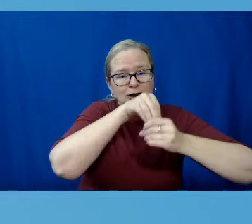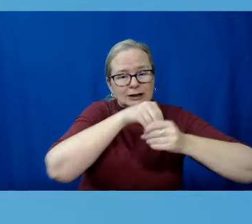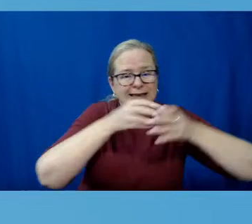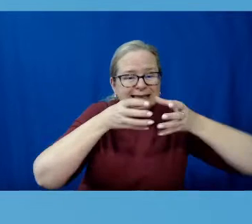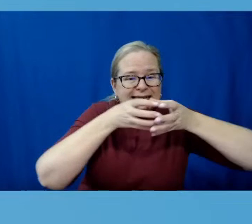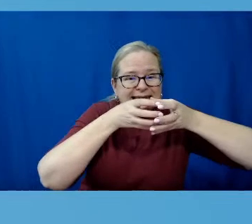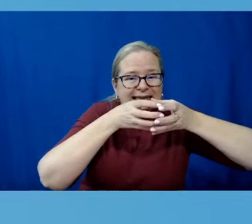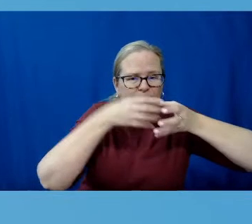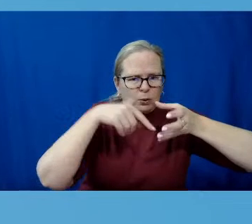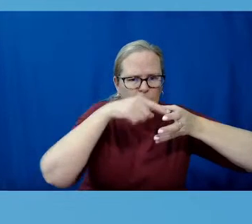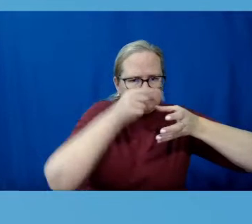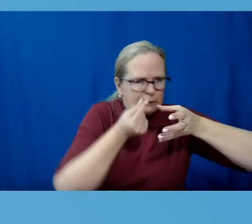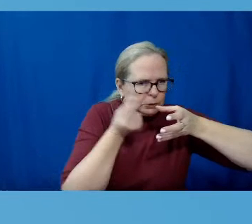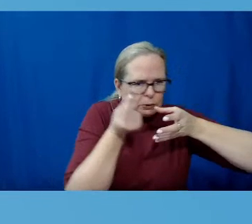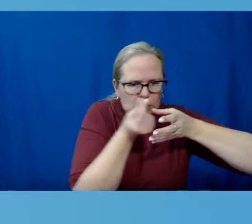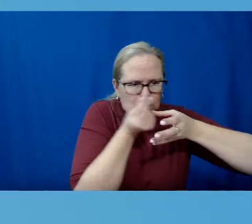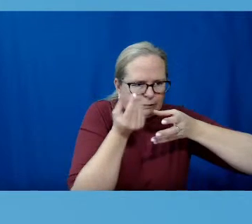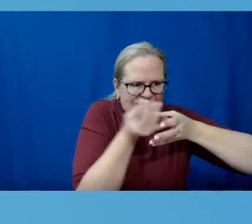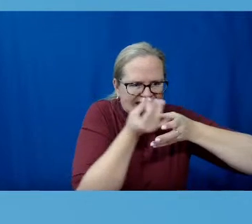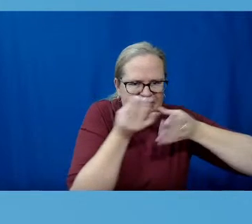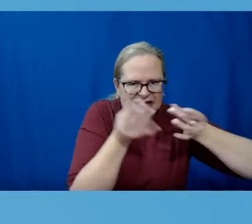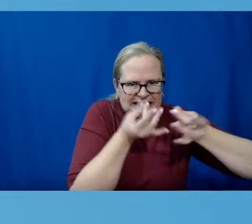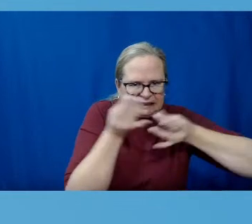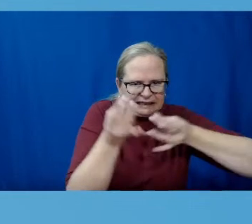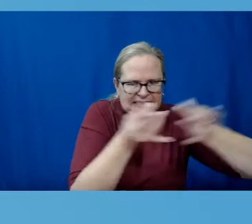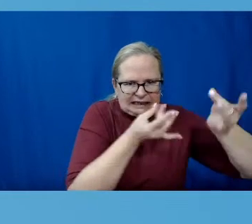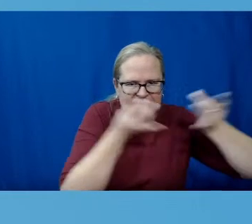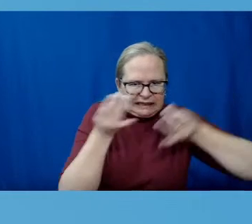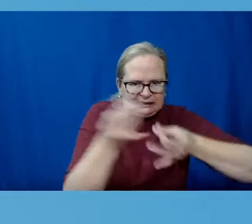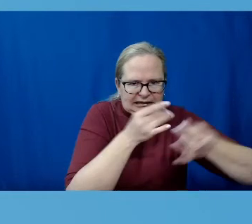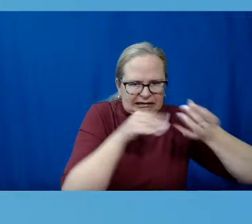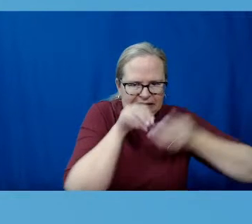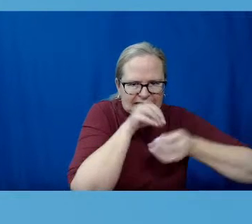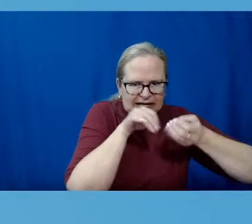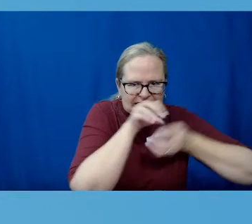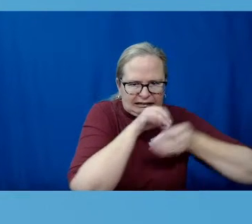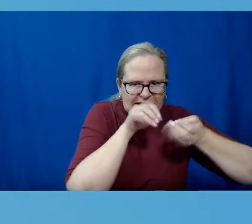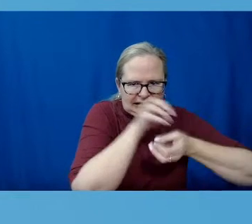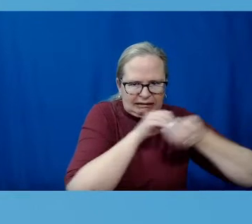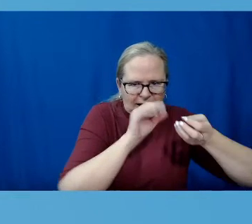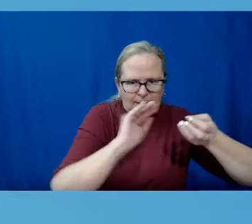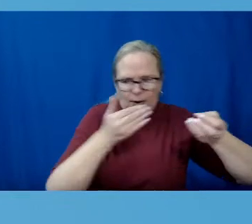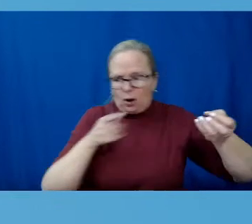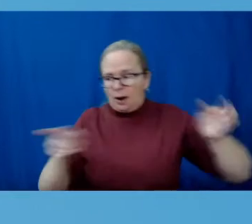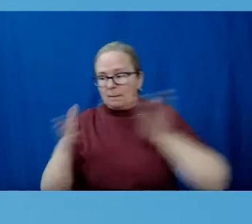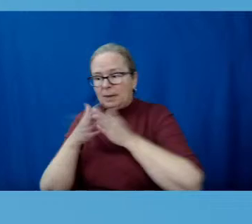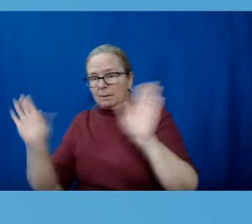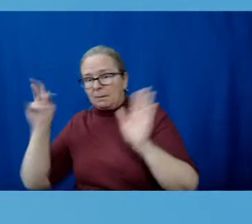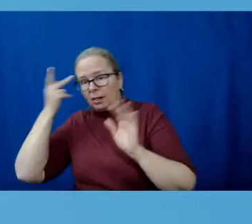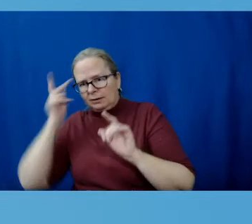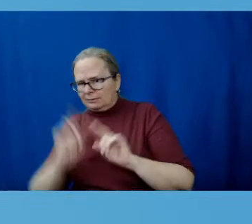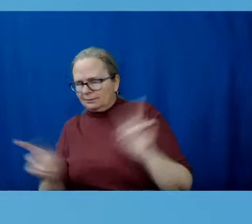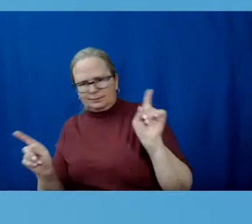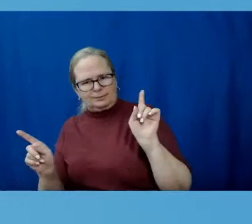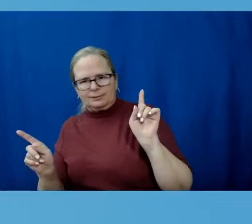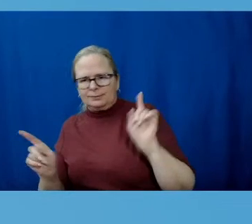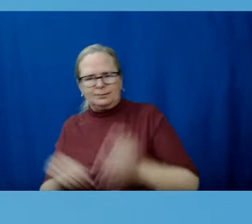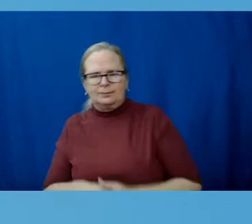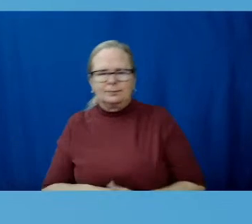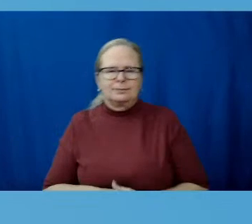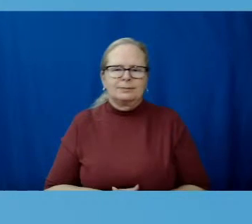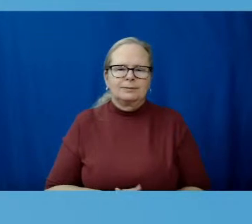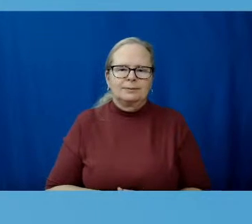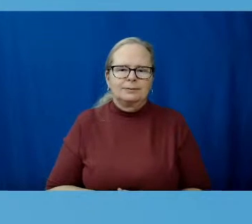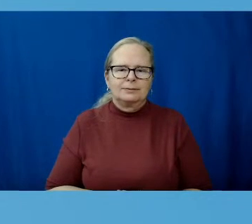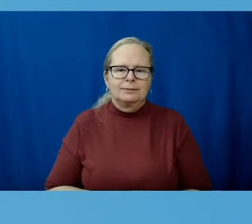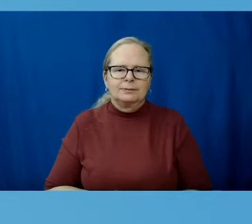So I'm not a politician or somebody who is versed in political science, but I